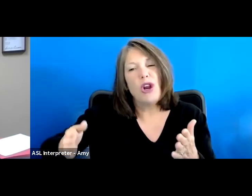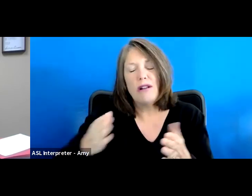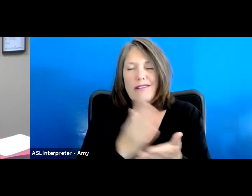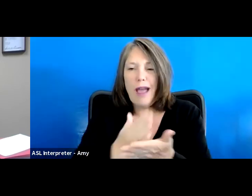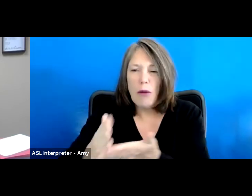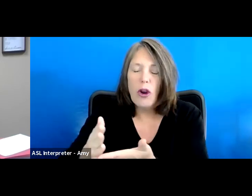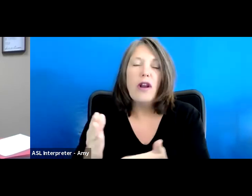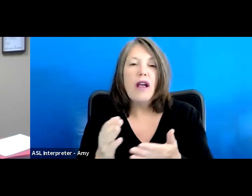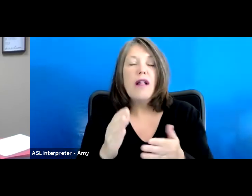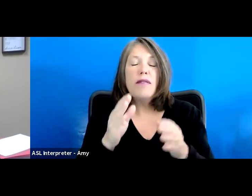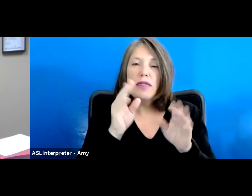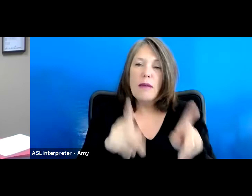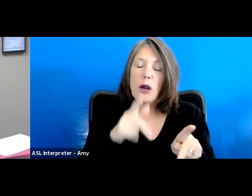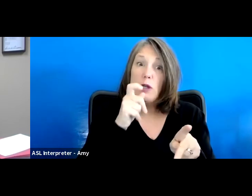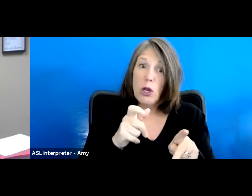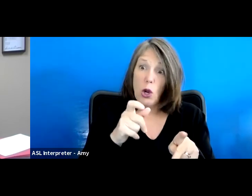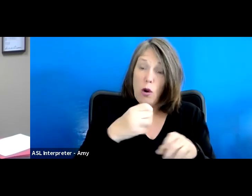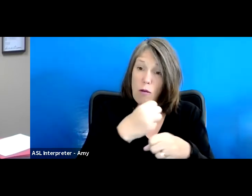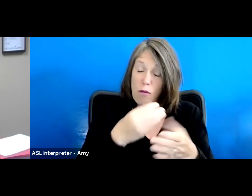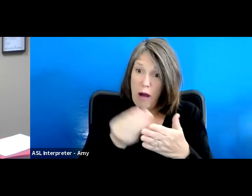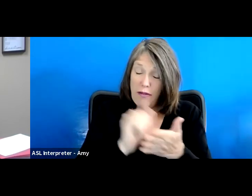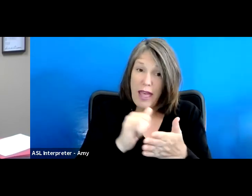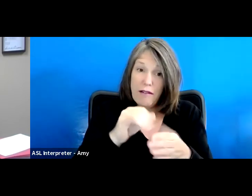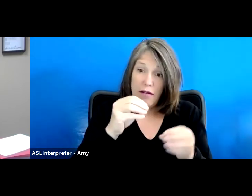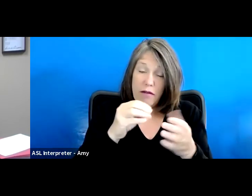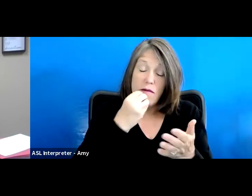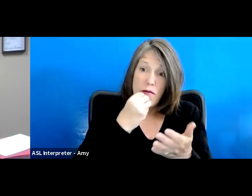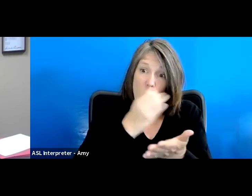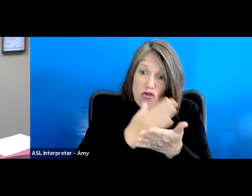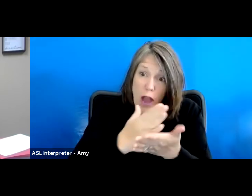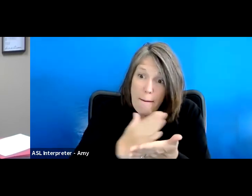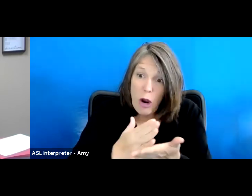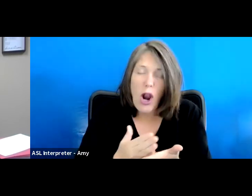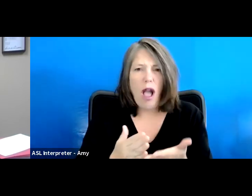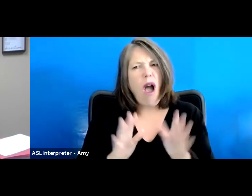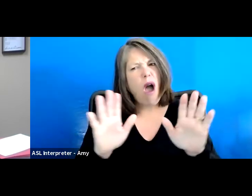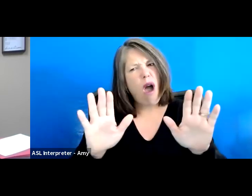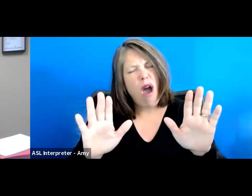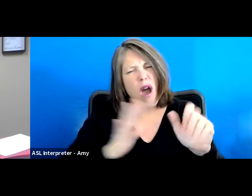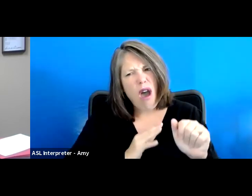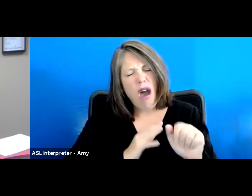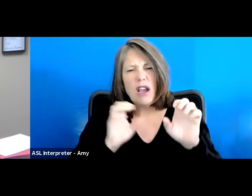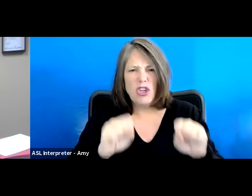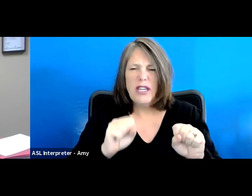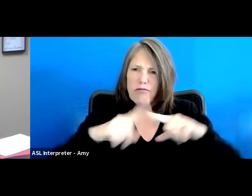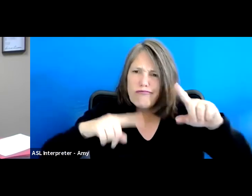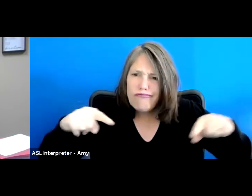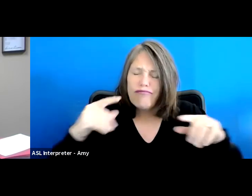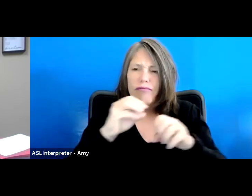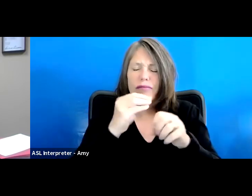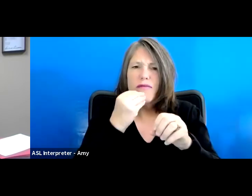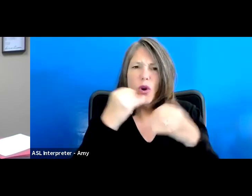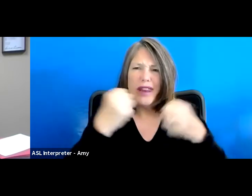usability funds, it was really life-changing for her and her family to be able to have more variety in food, but it's not something that we would typically think